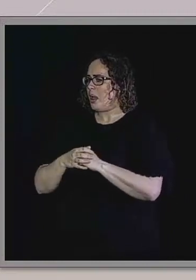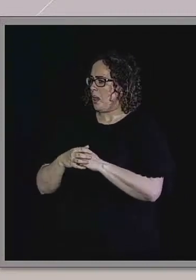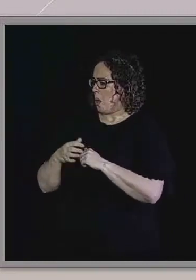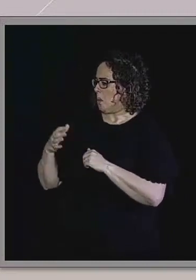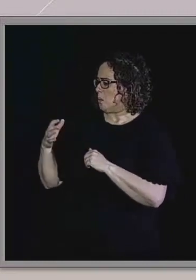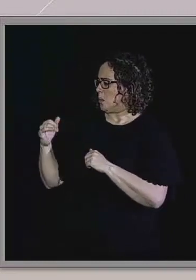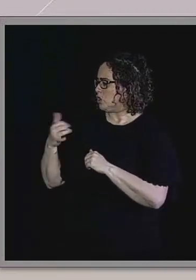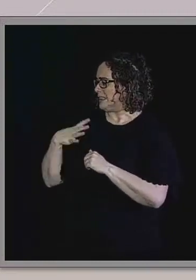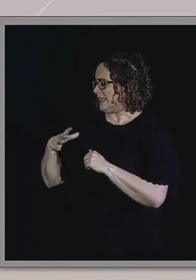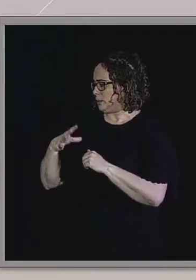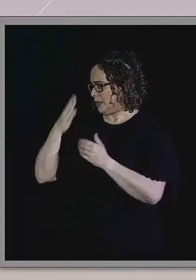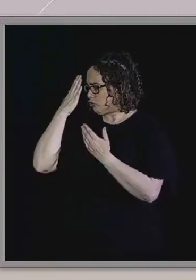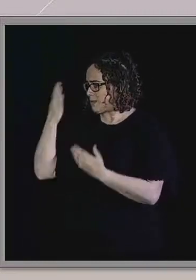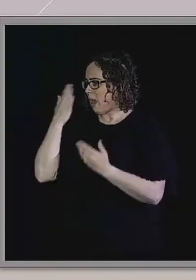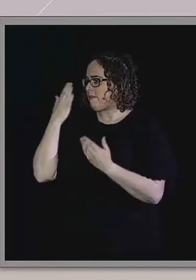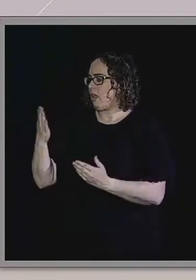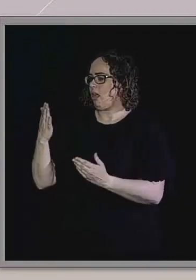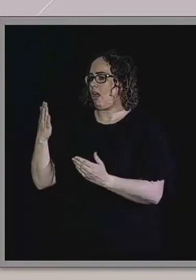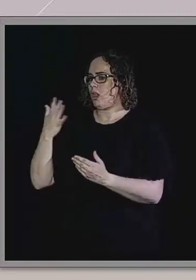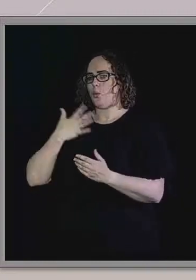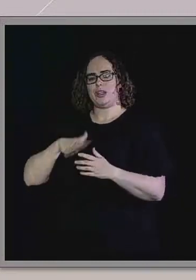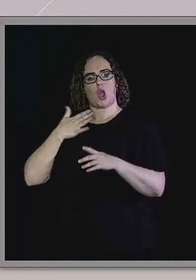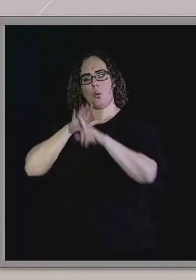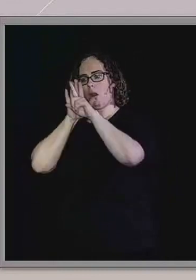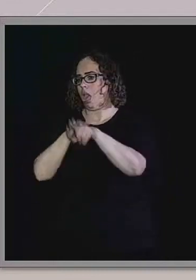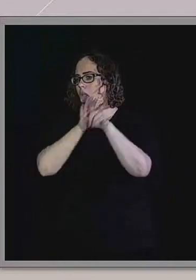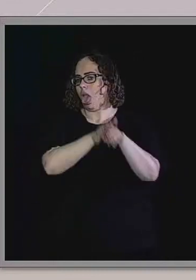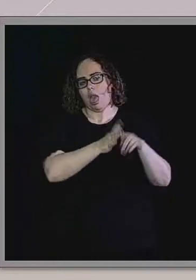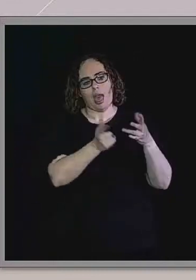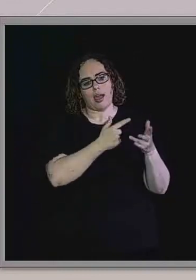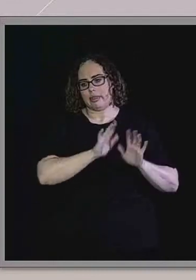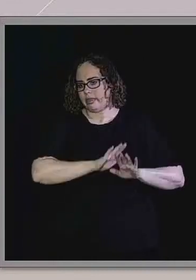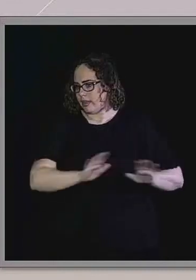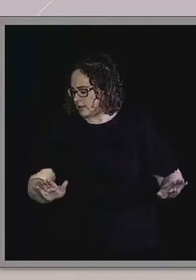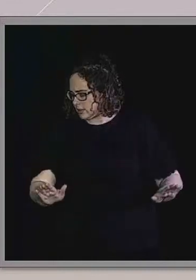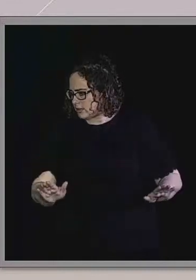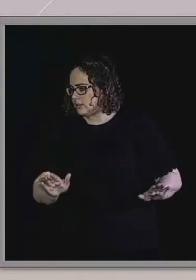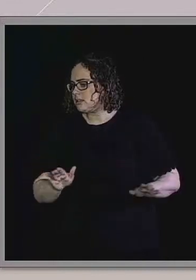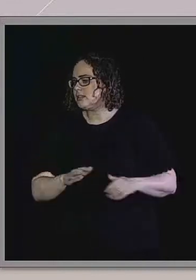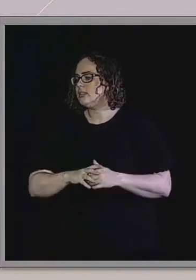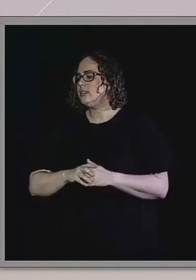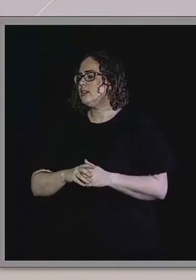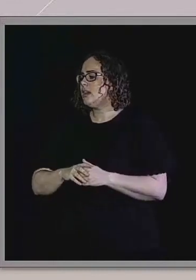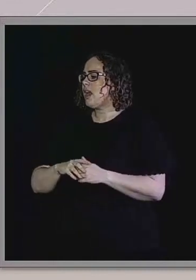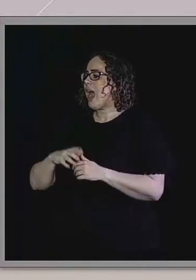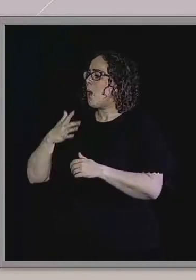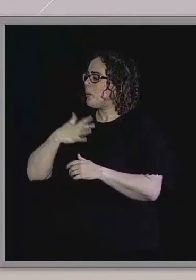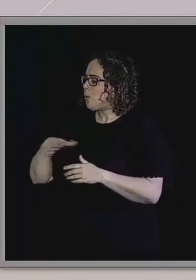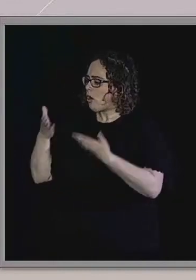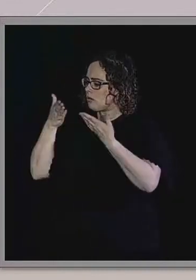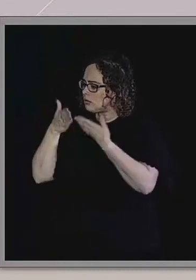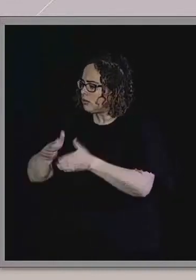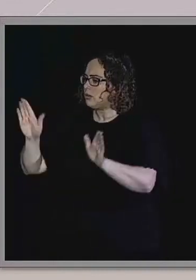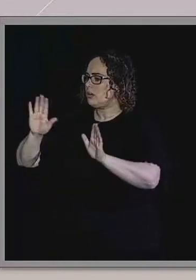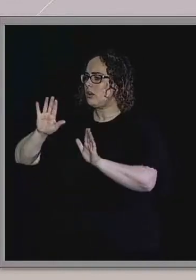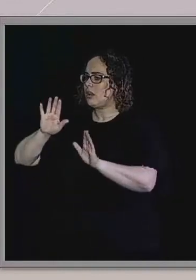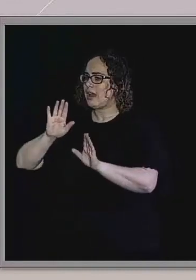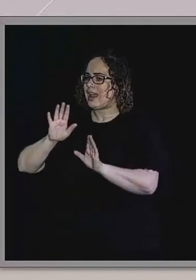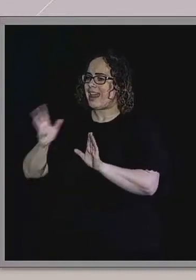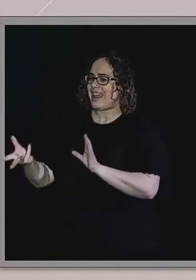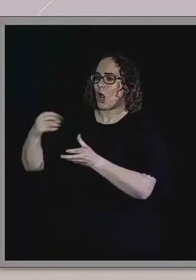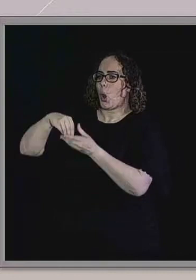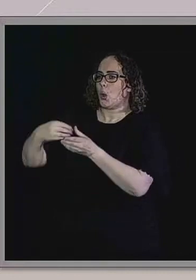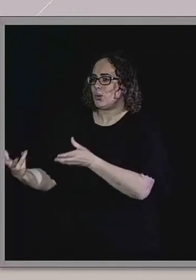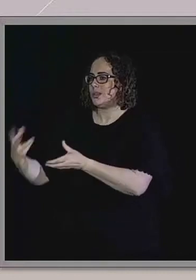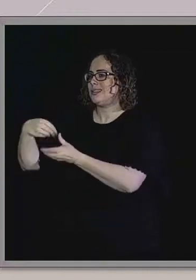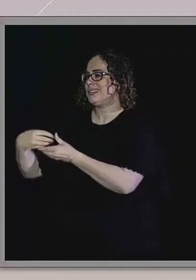not derogatory to anyone, and as long as it has a vision that is inclusive of everyone that shares the